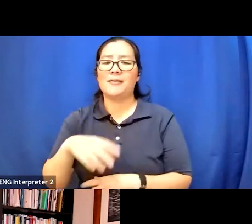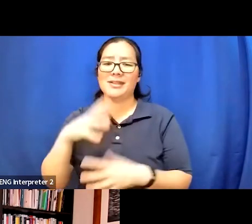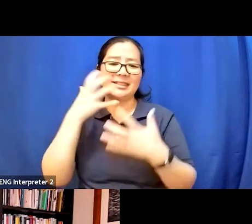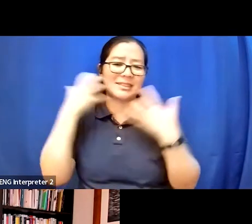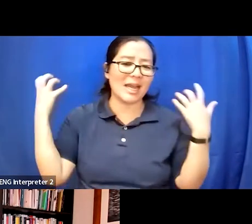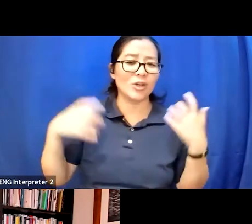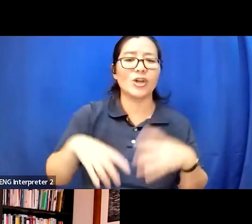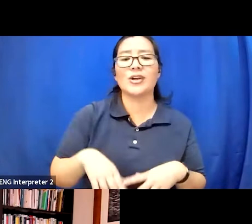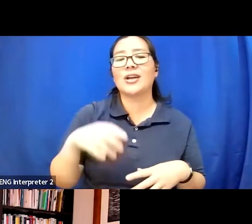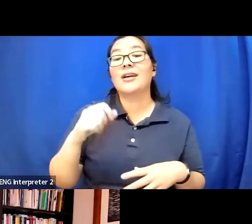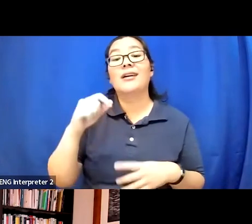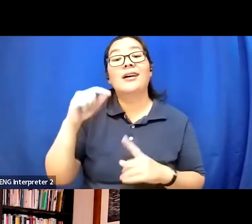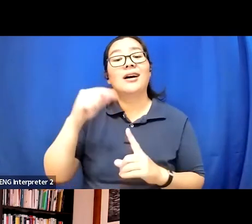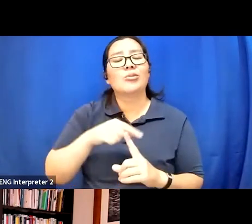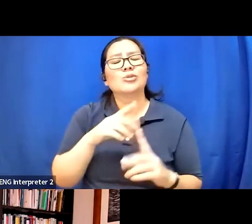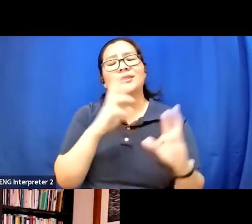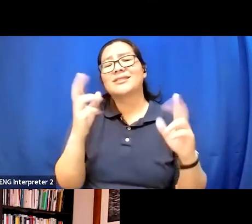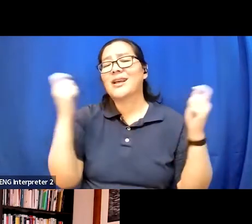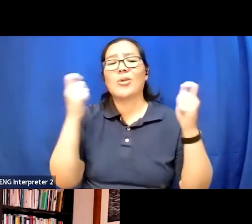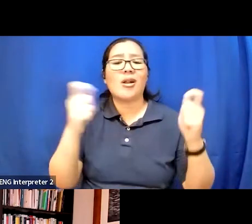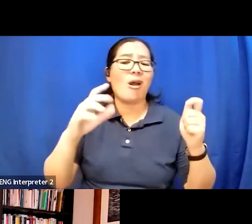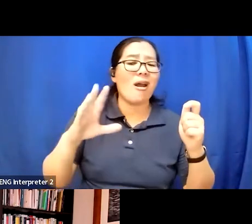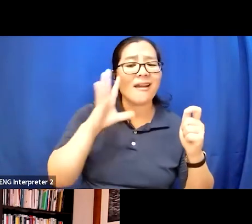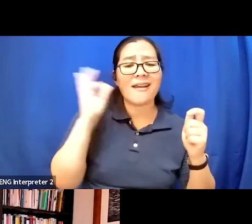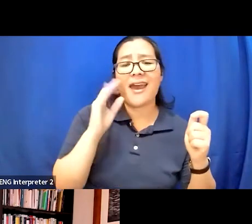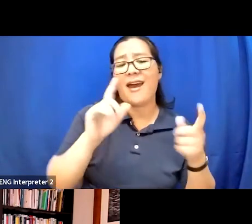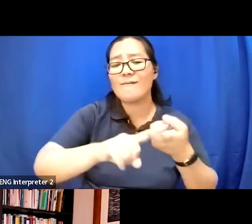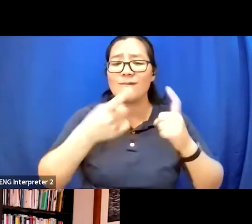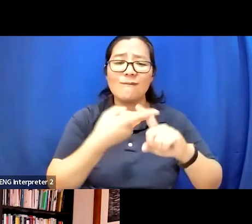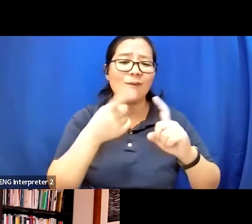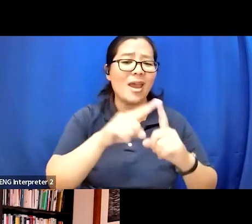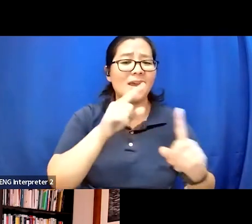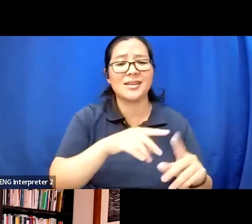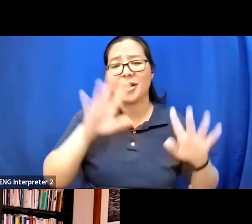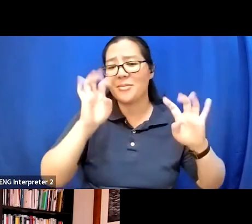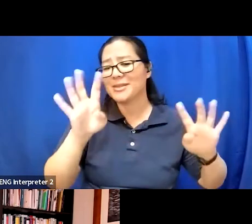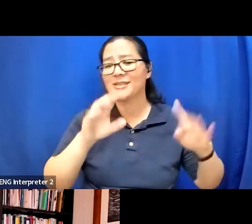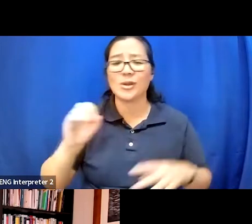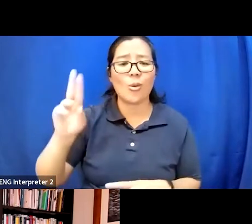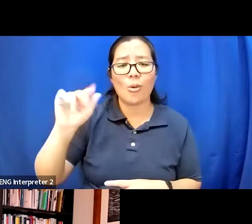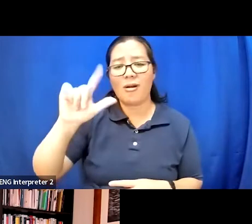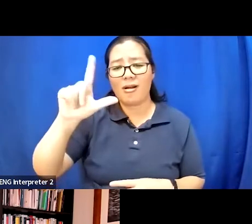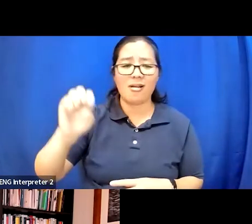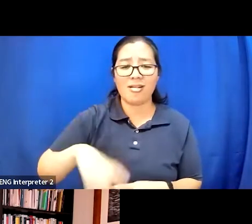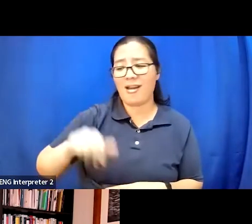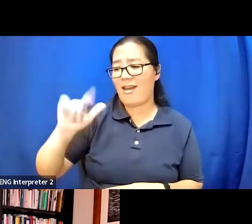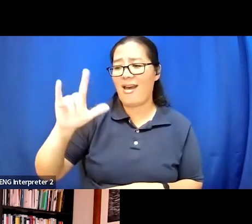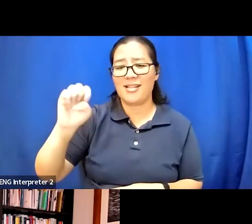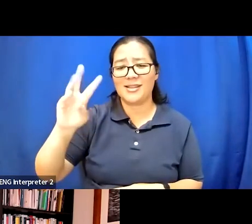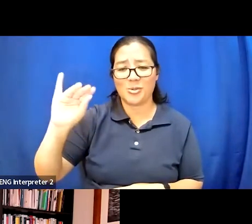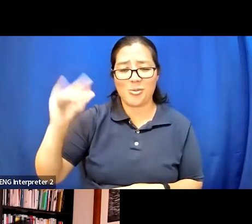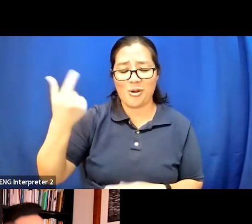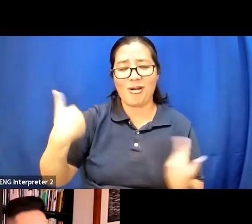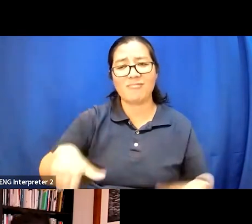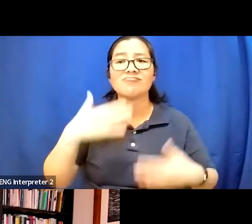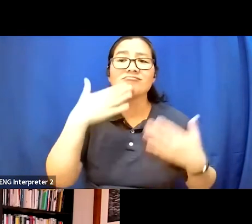writer, mischief maker, and disabled oracle, Alice Wong. We are grateful to the writers who